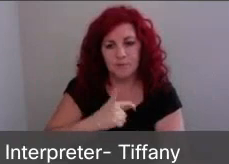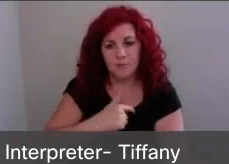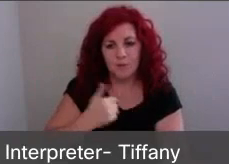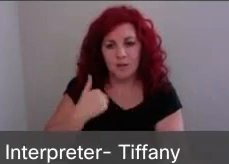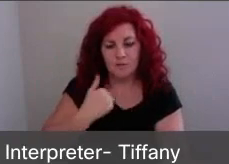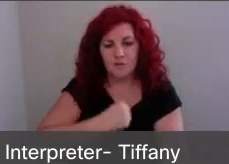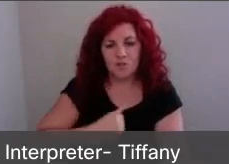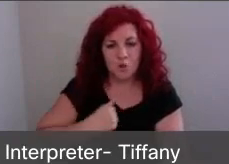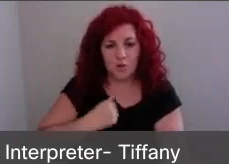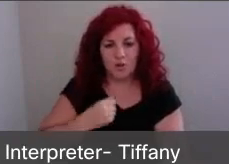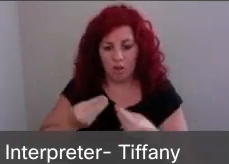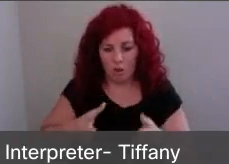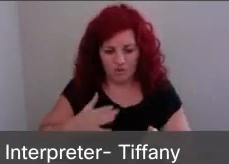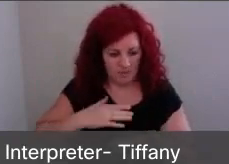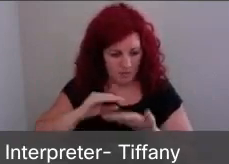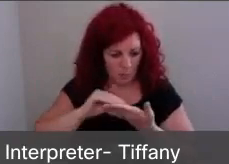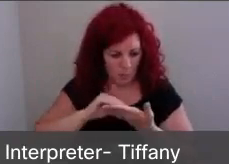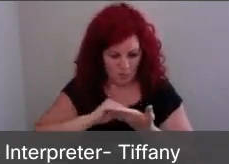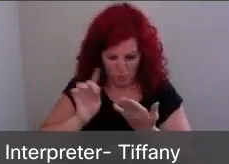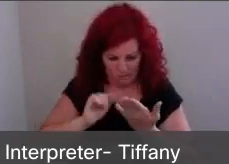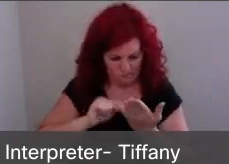sorry, lost track of my notes here.